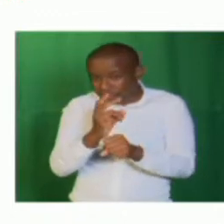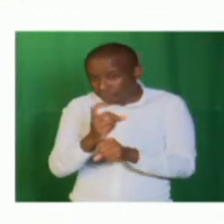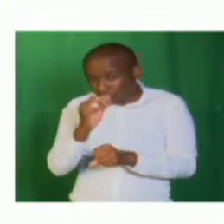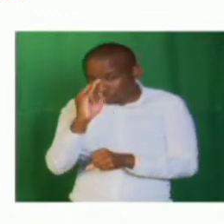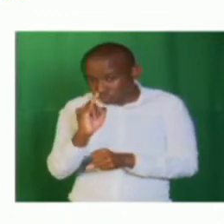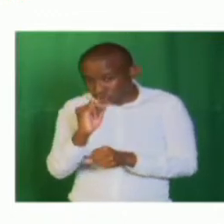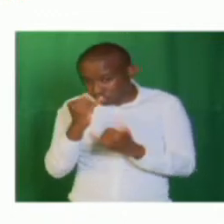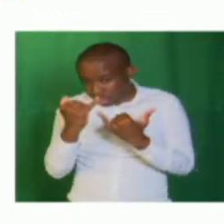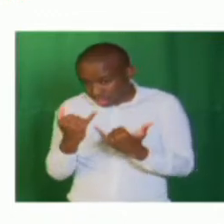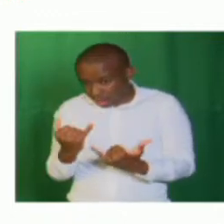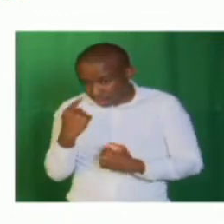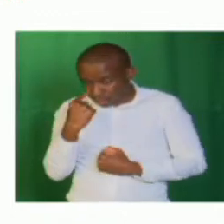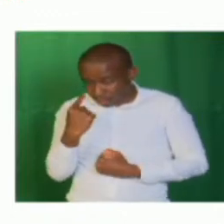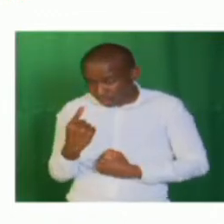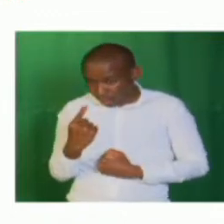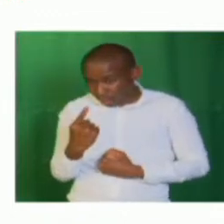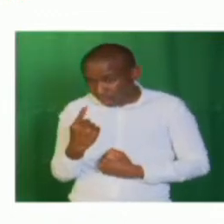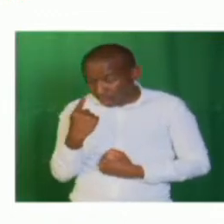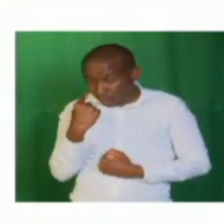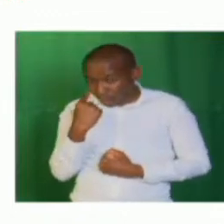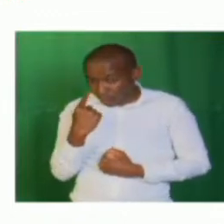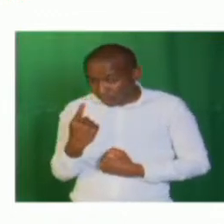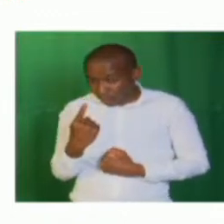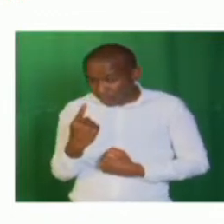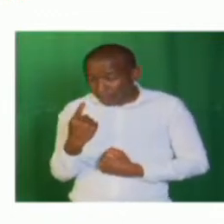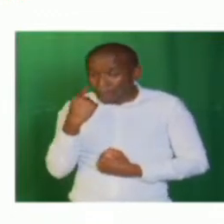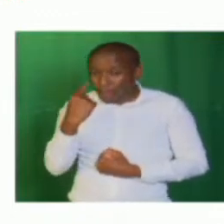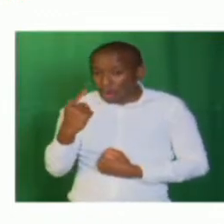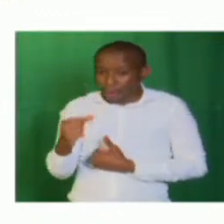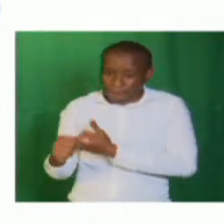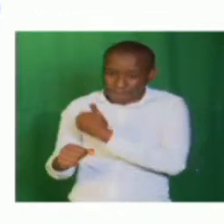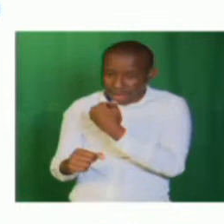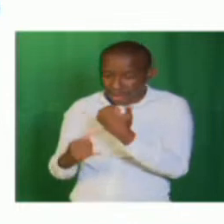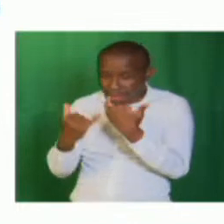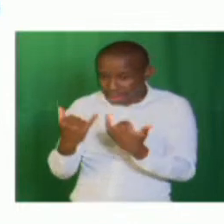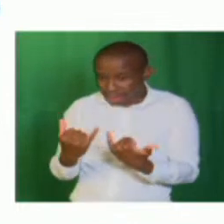do in this instance, as you can see, let's go back to the previous one.